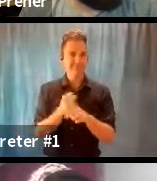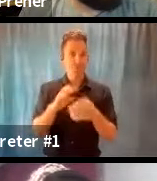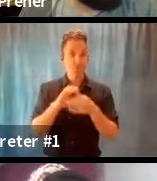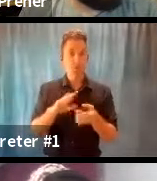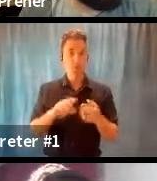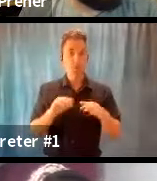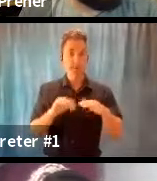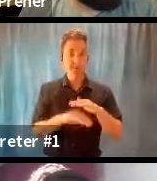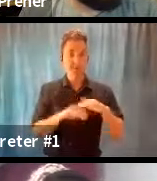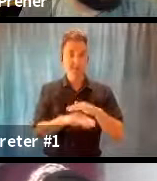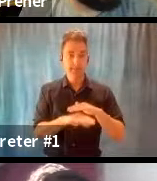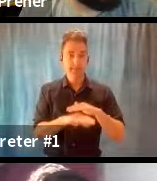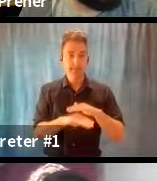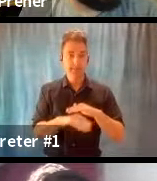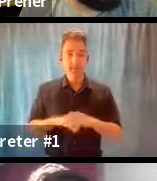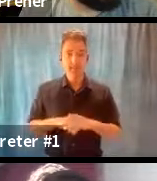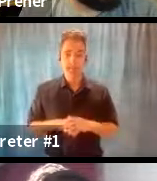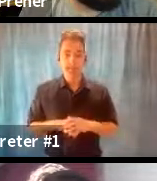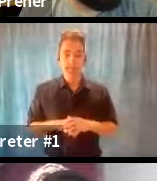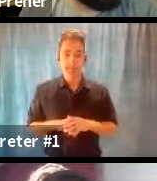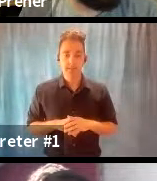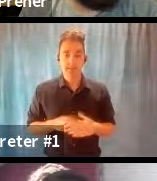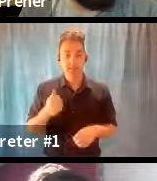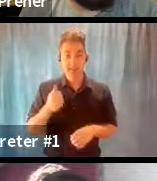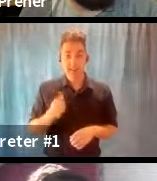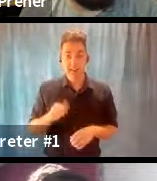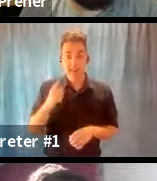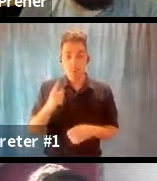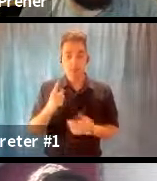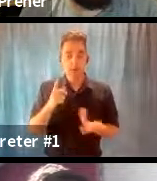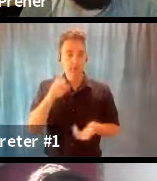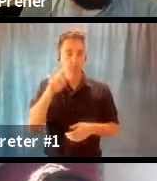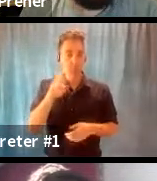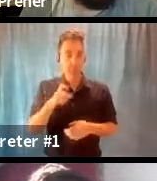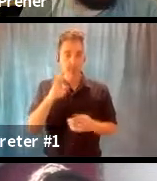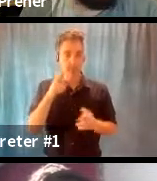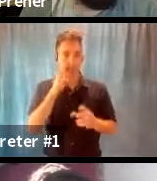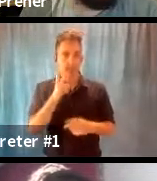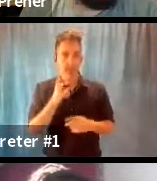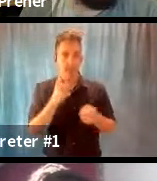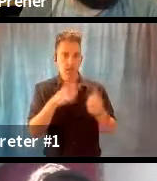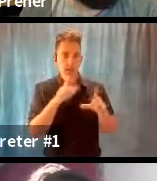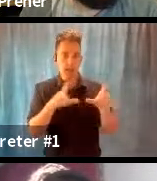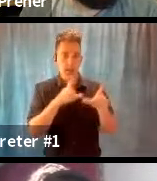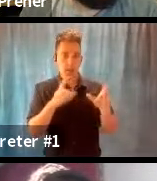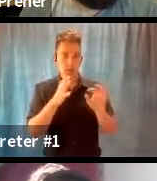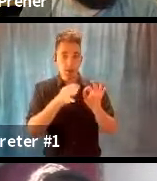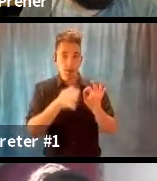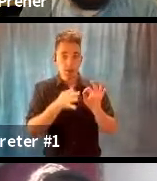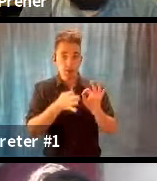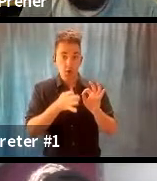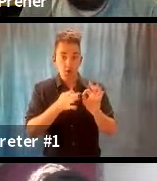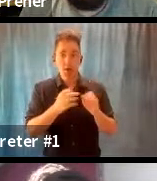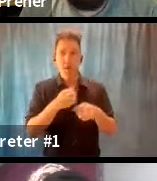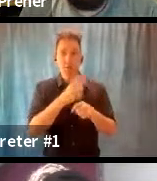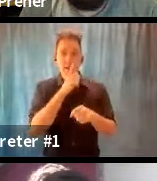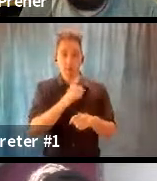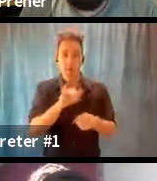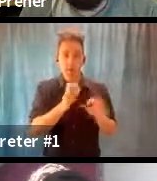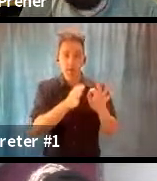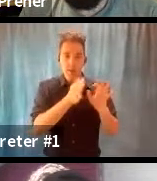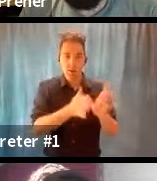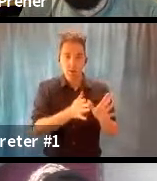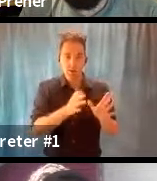to make sure anyone who needs to see the sign language interpreters can make sure they are pinned to your